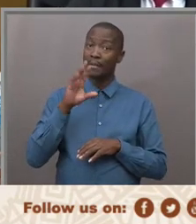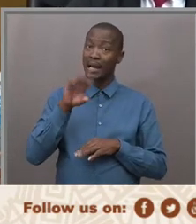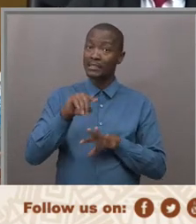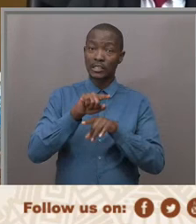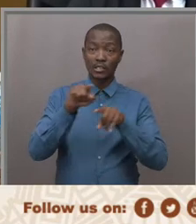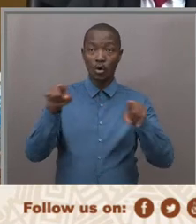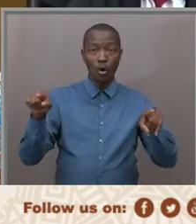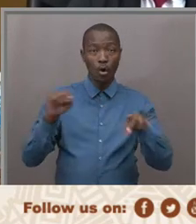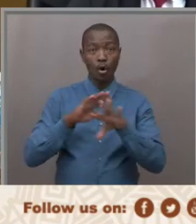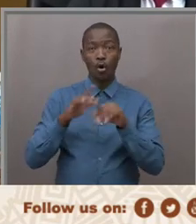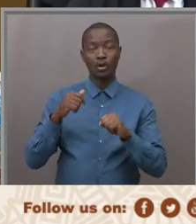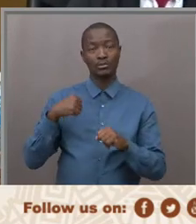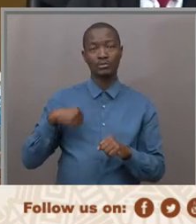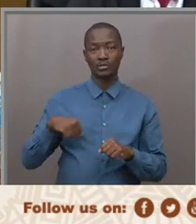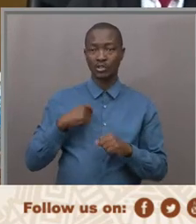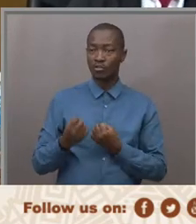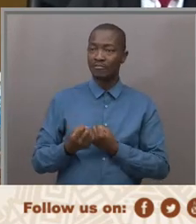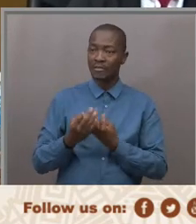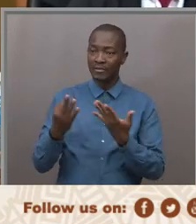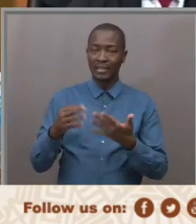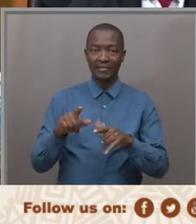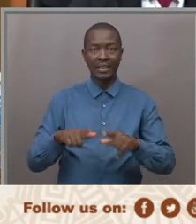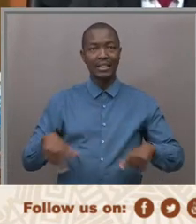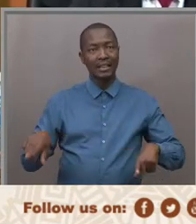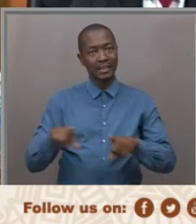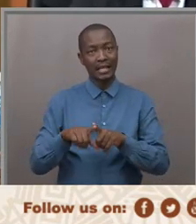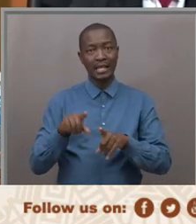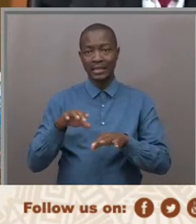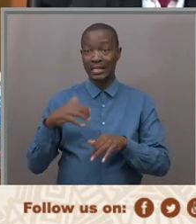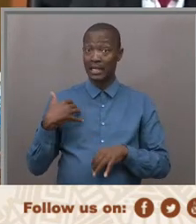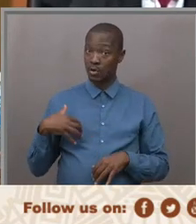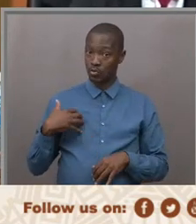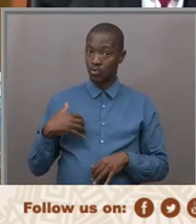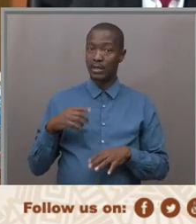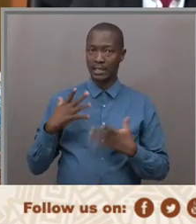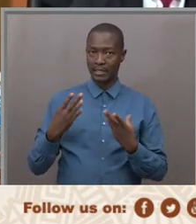the example of releasing land that Ekurhuleni has set.